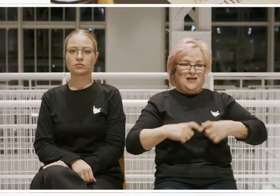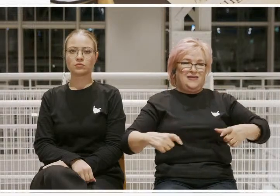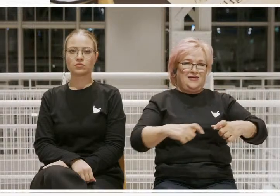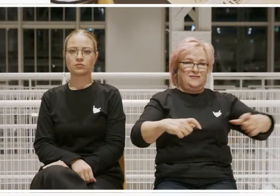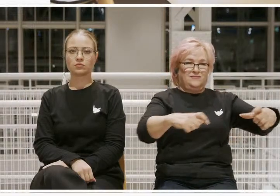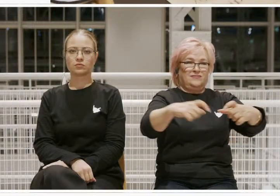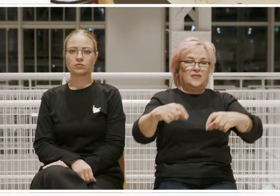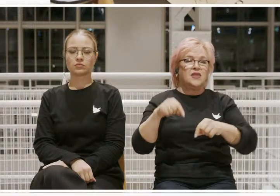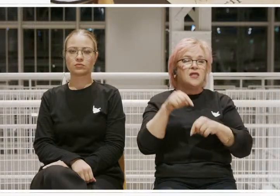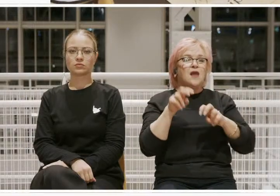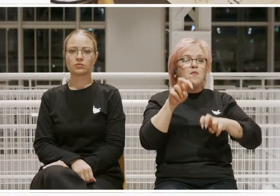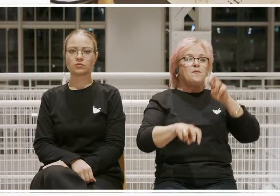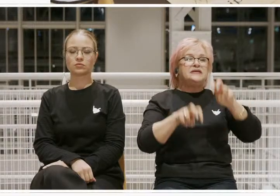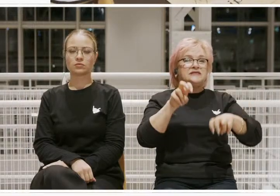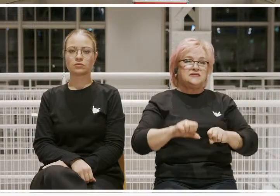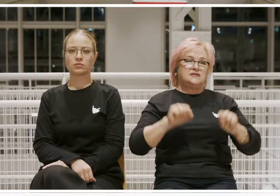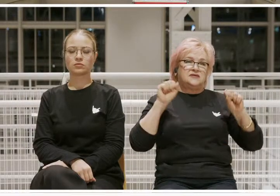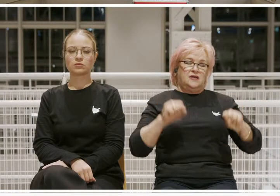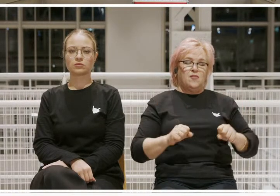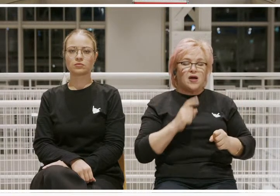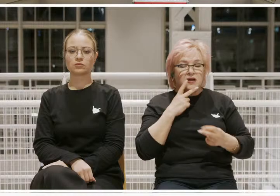free.